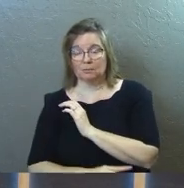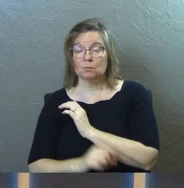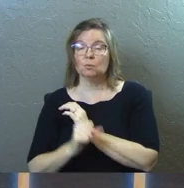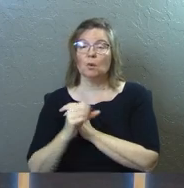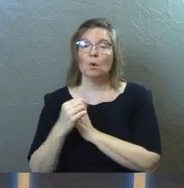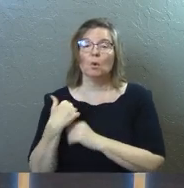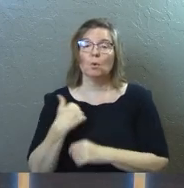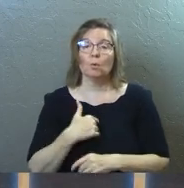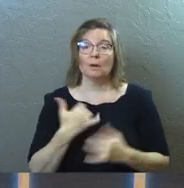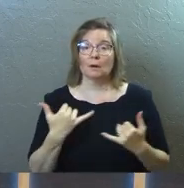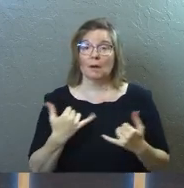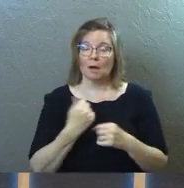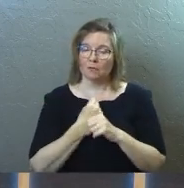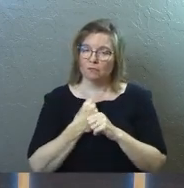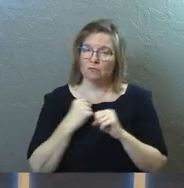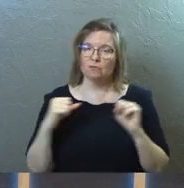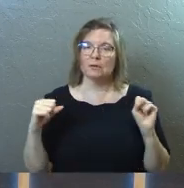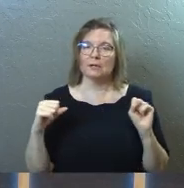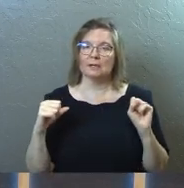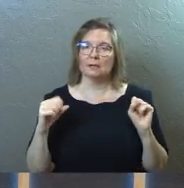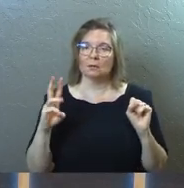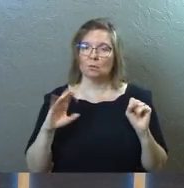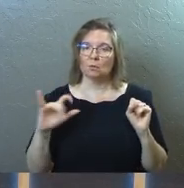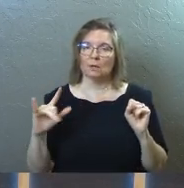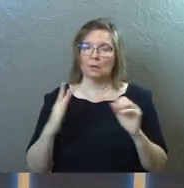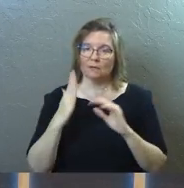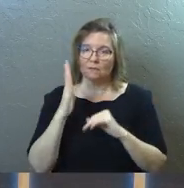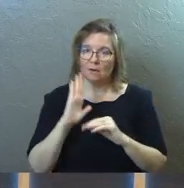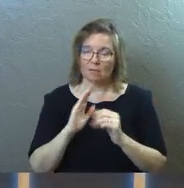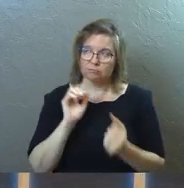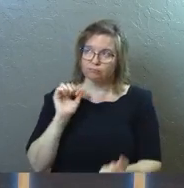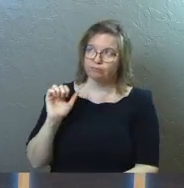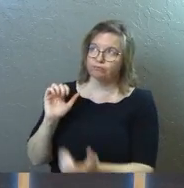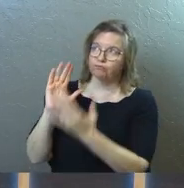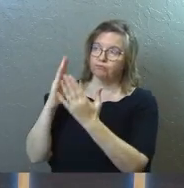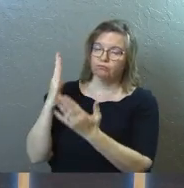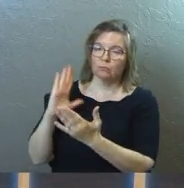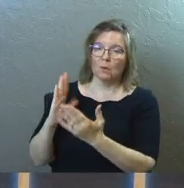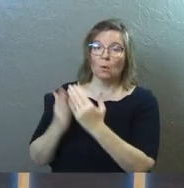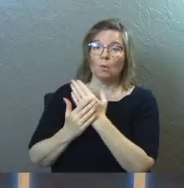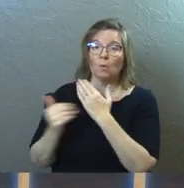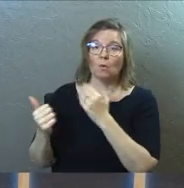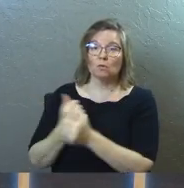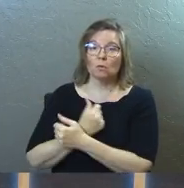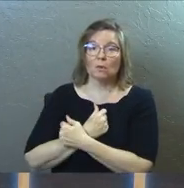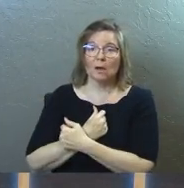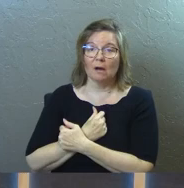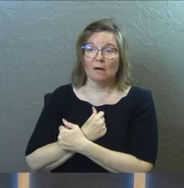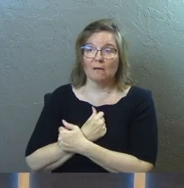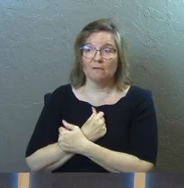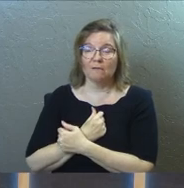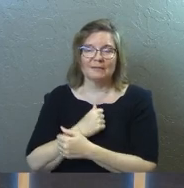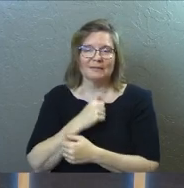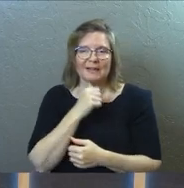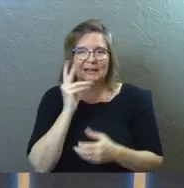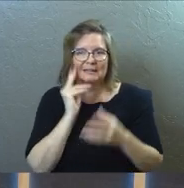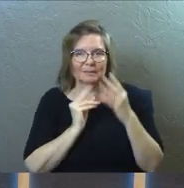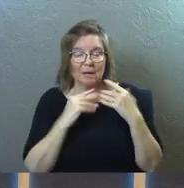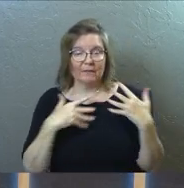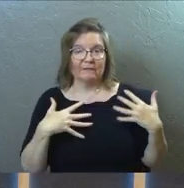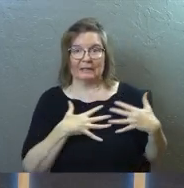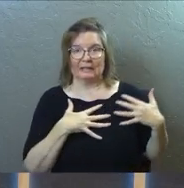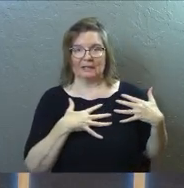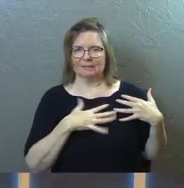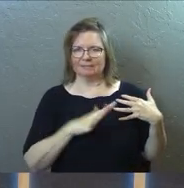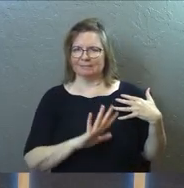And so we are free in the will of God, in the presence of God. We're called to love and not to experience this